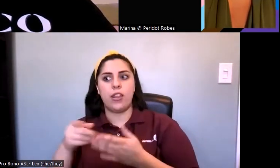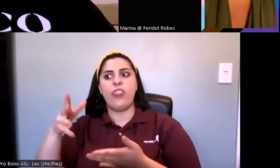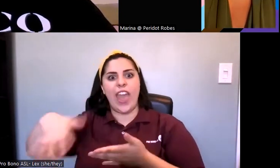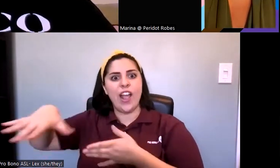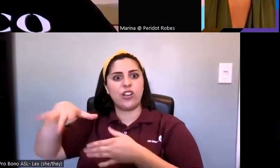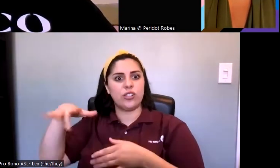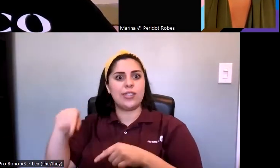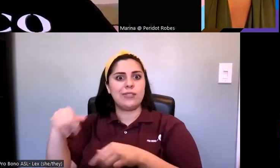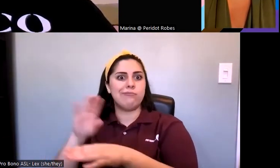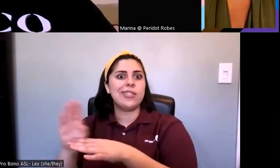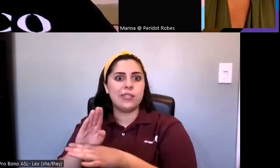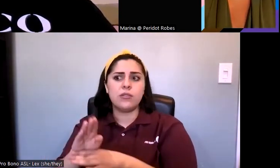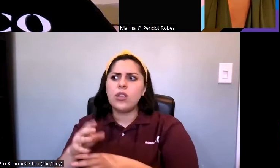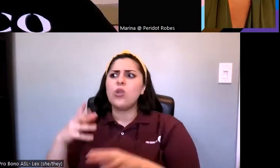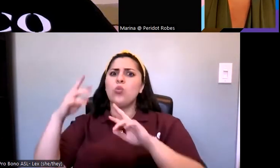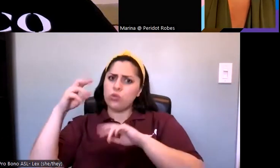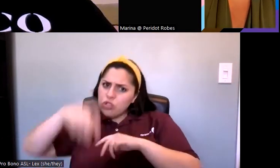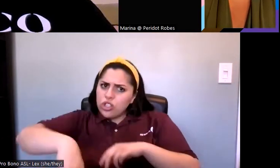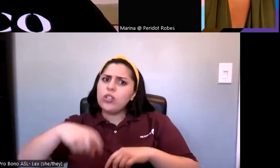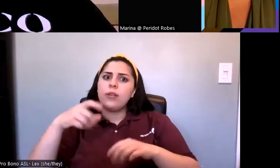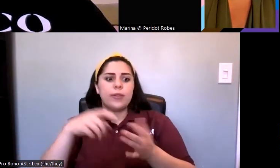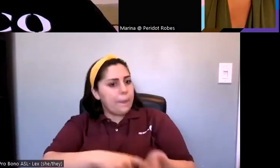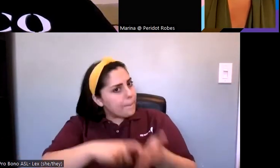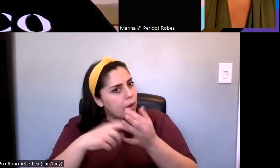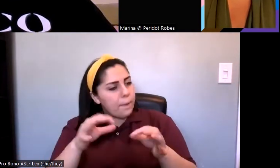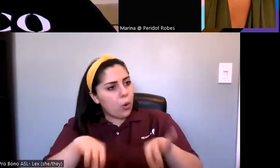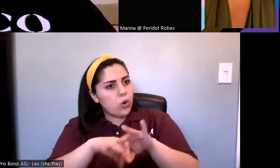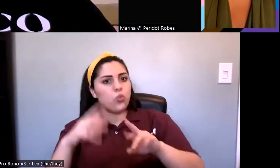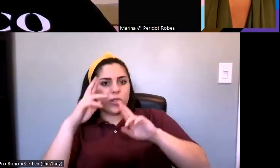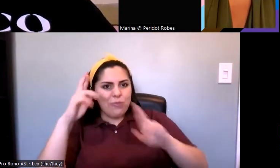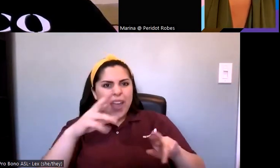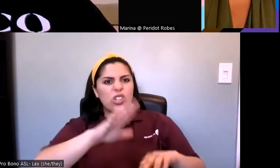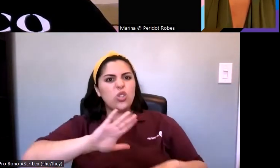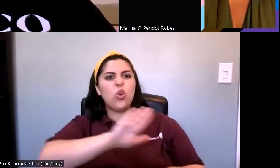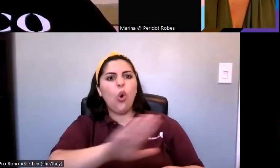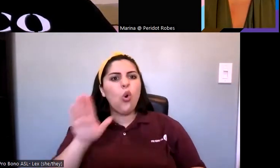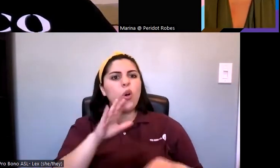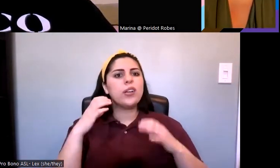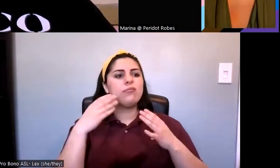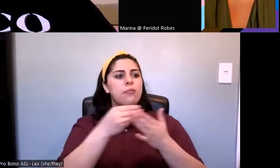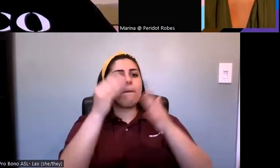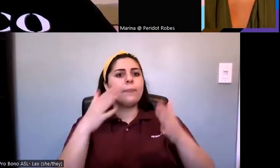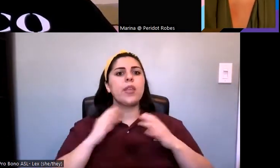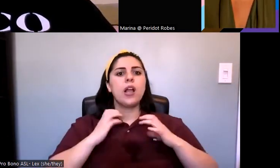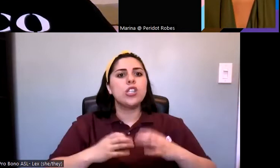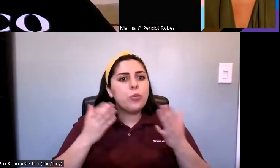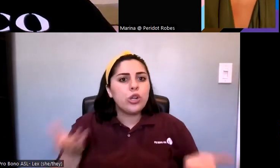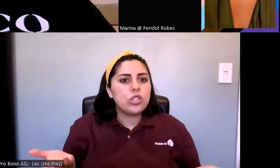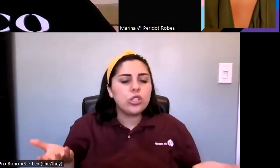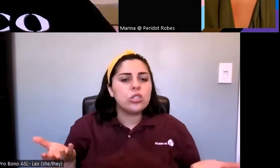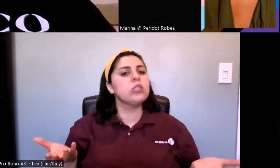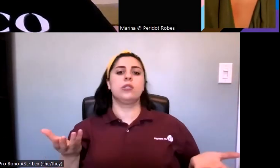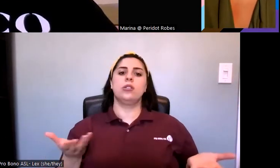respect your customers. Just like what other business can you disrespect customers to the degree